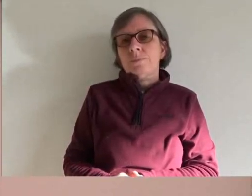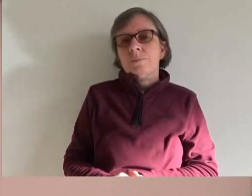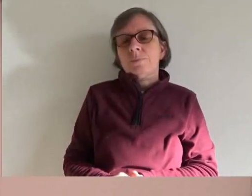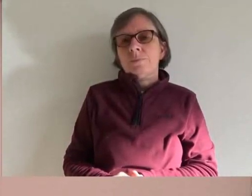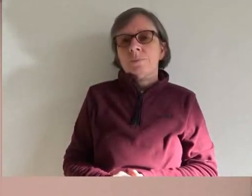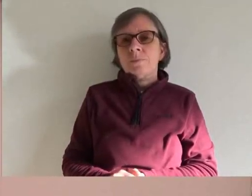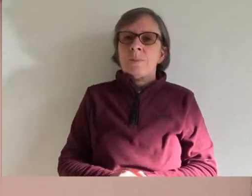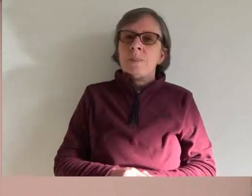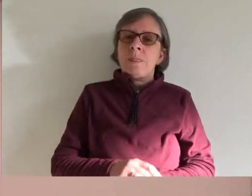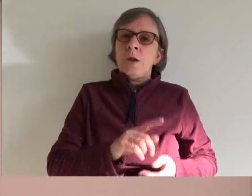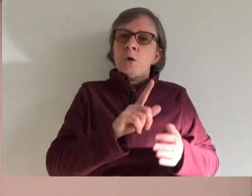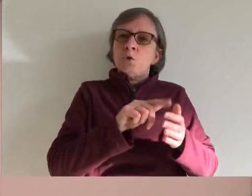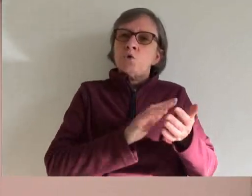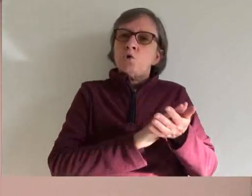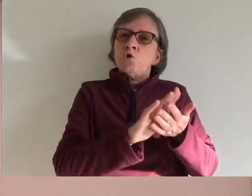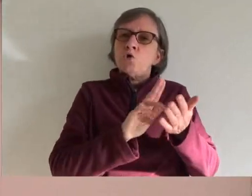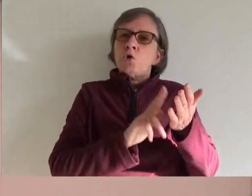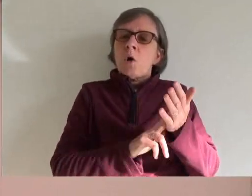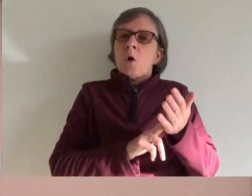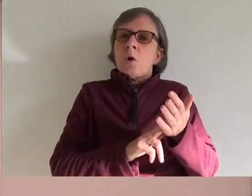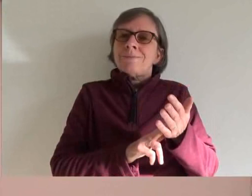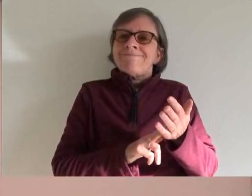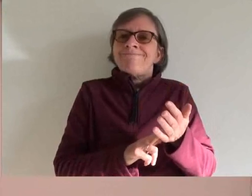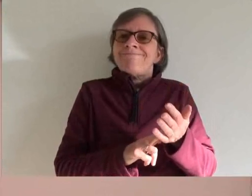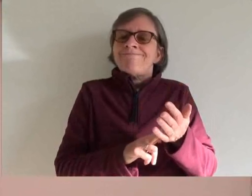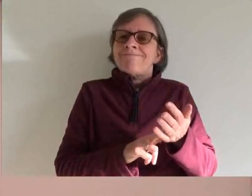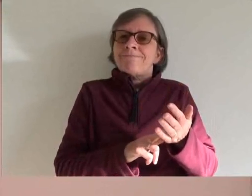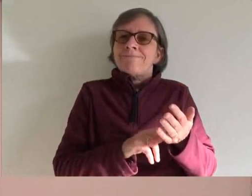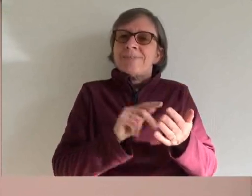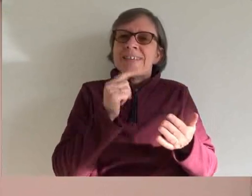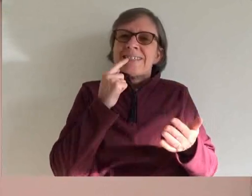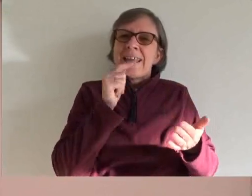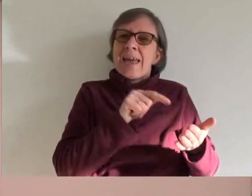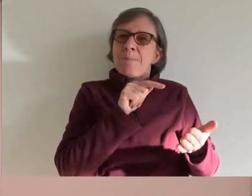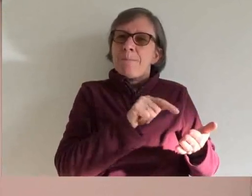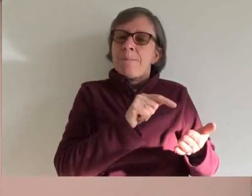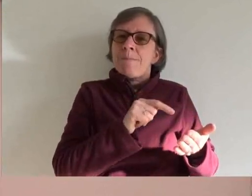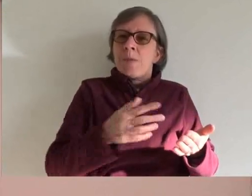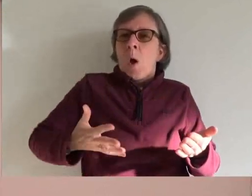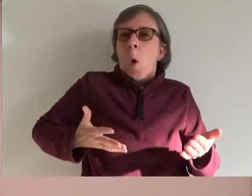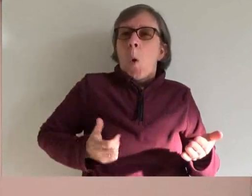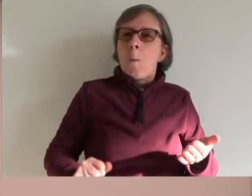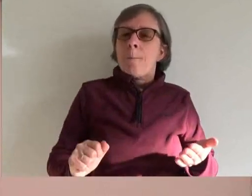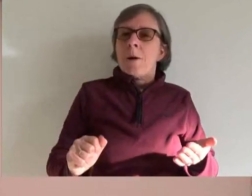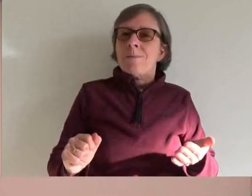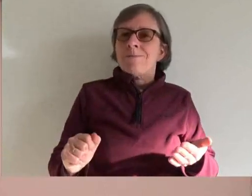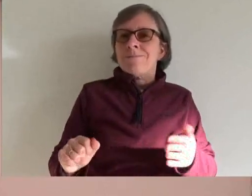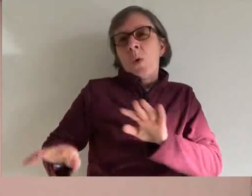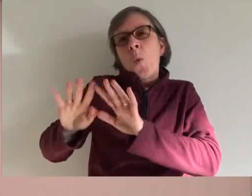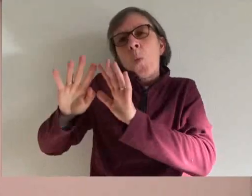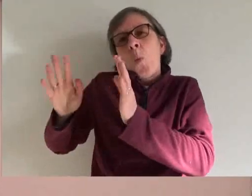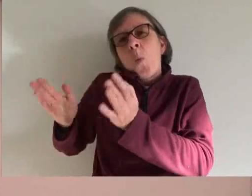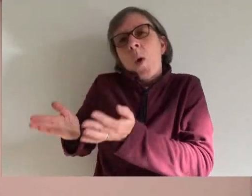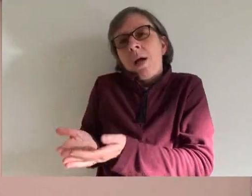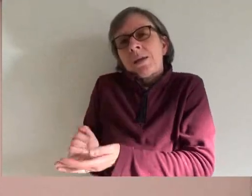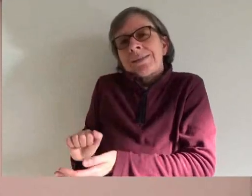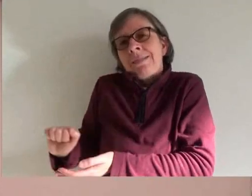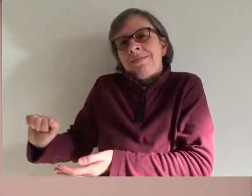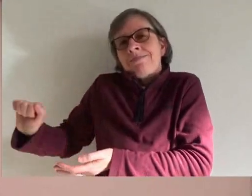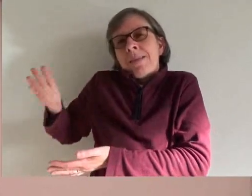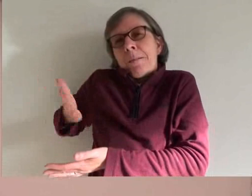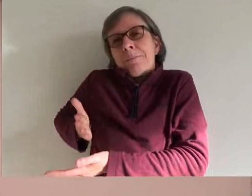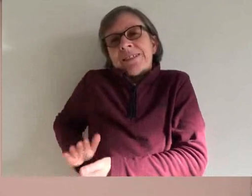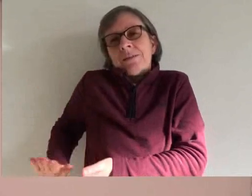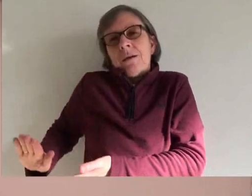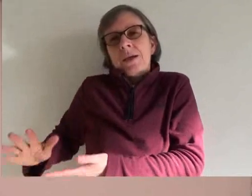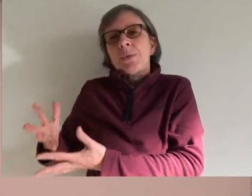And then John brings in the hope at the end of verse 17. The world and its desires pass away, but the man who does the